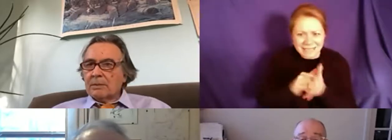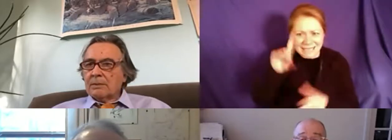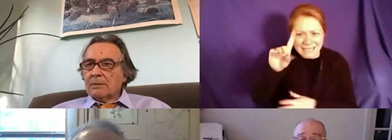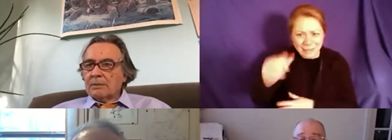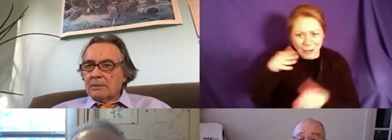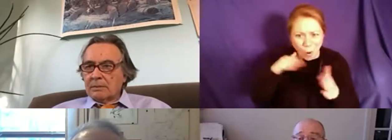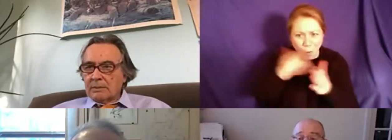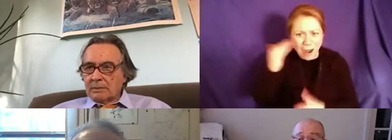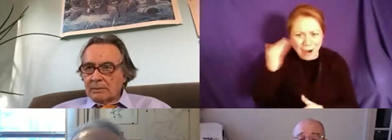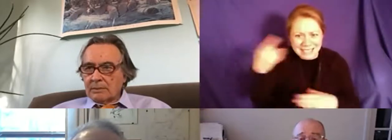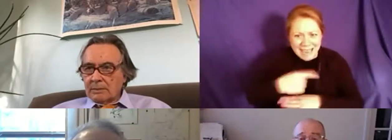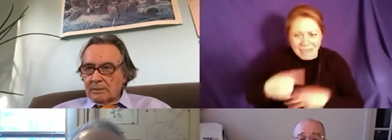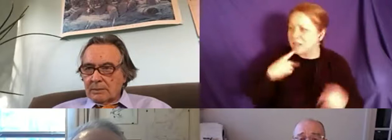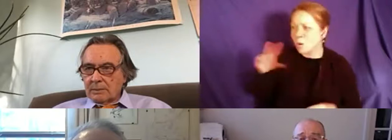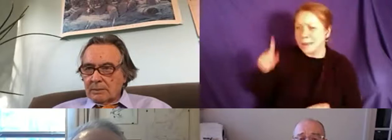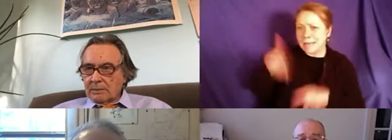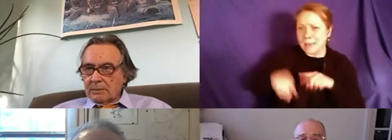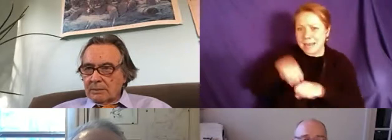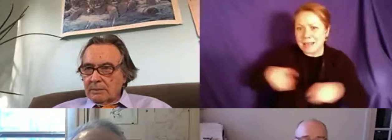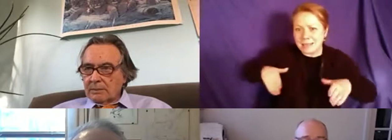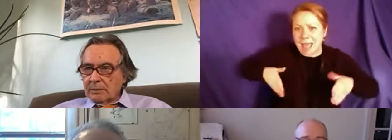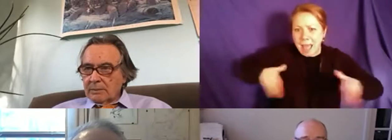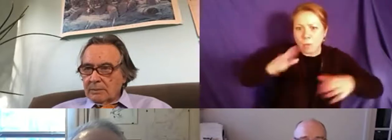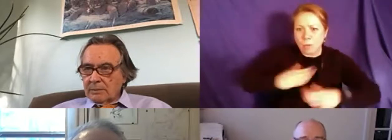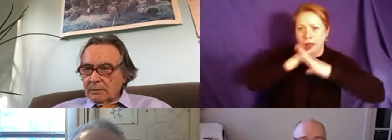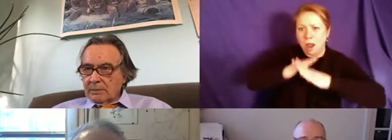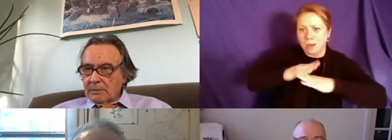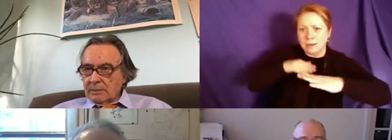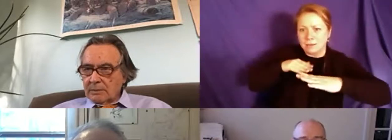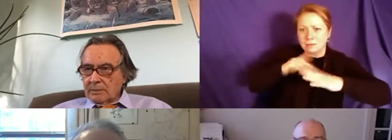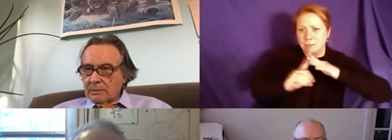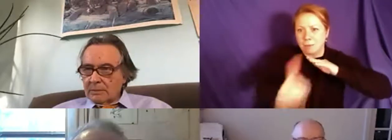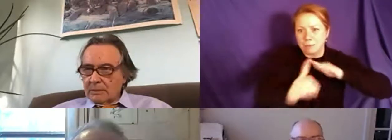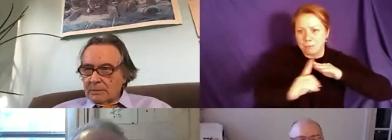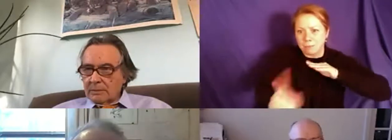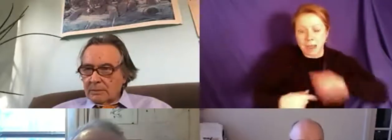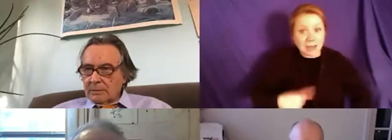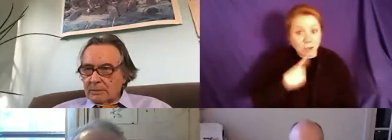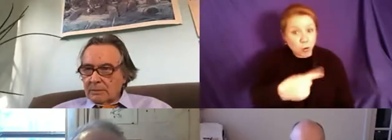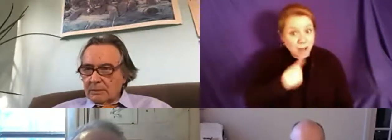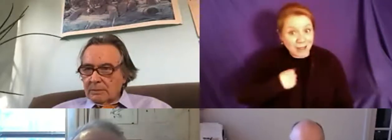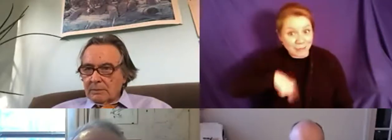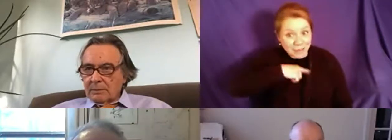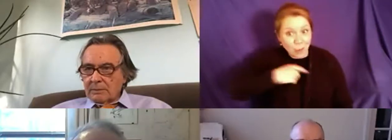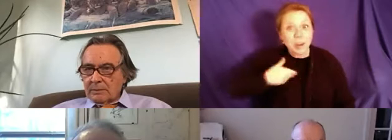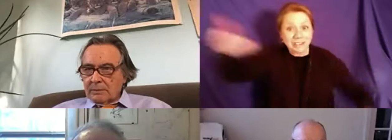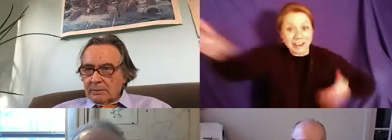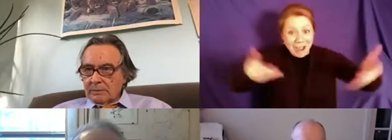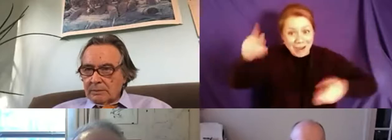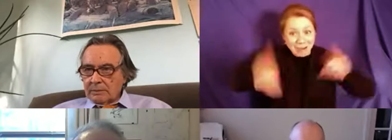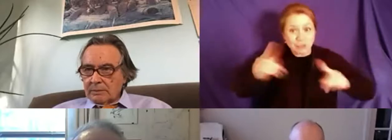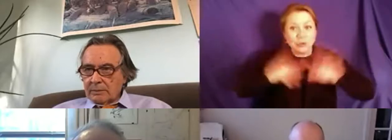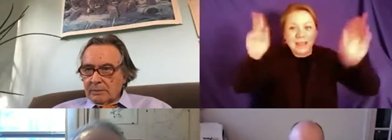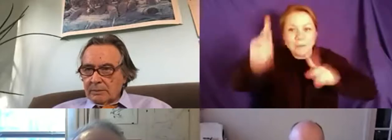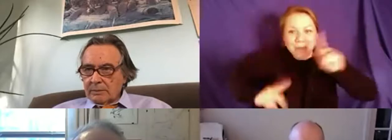Day. And they said, well, they can't be in the aisles. They're gonna block access. I said, are you telling me we've invited people to the People's